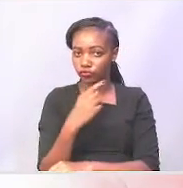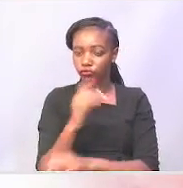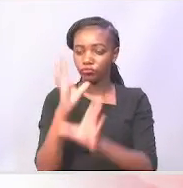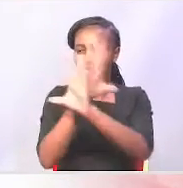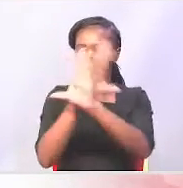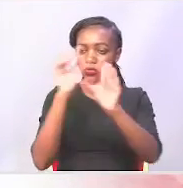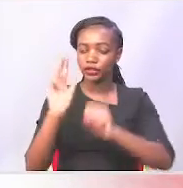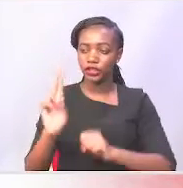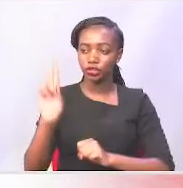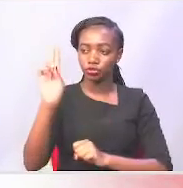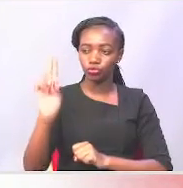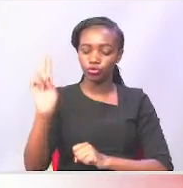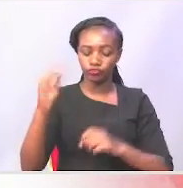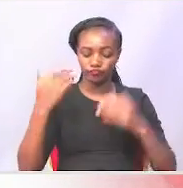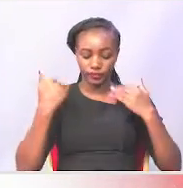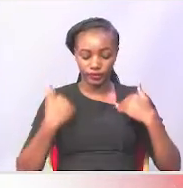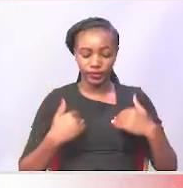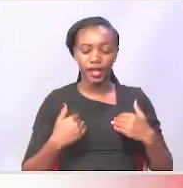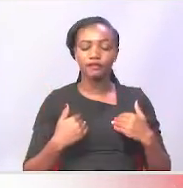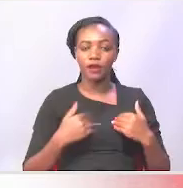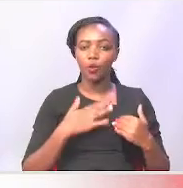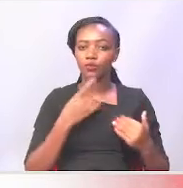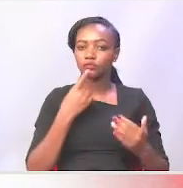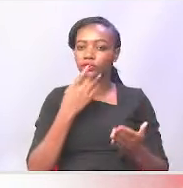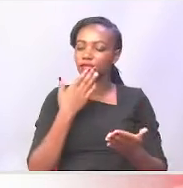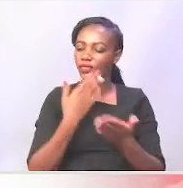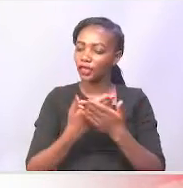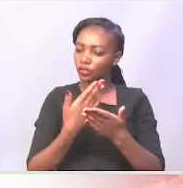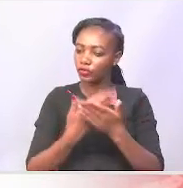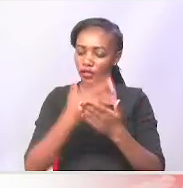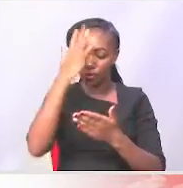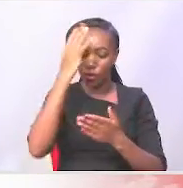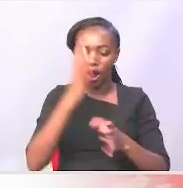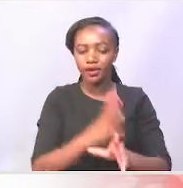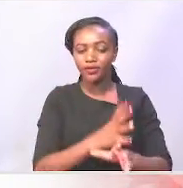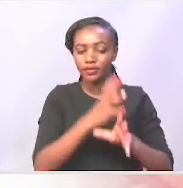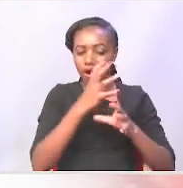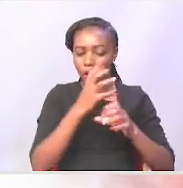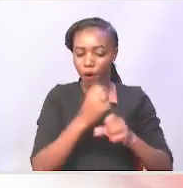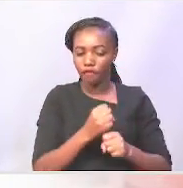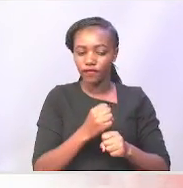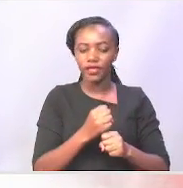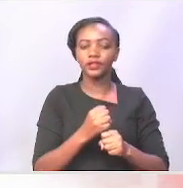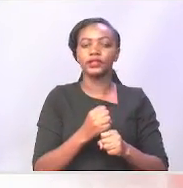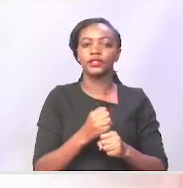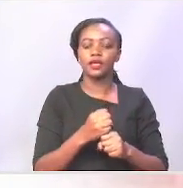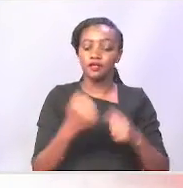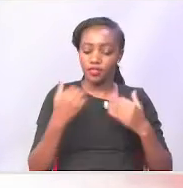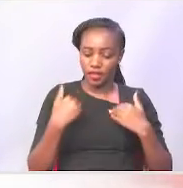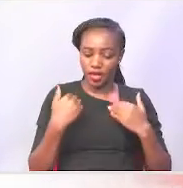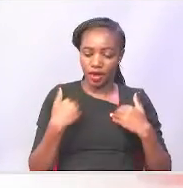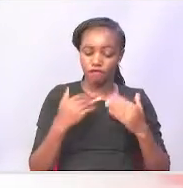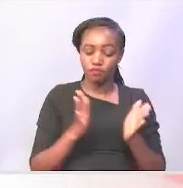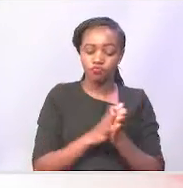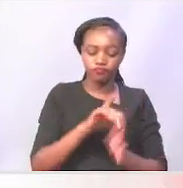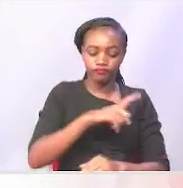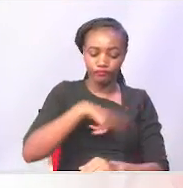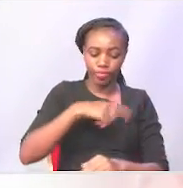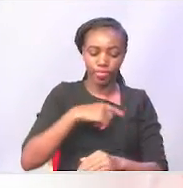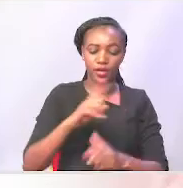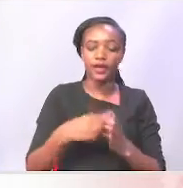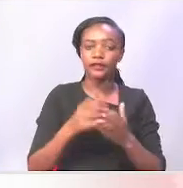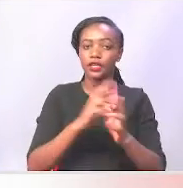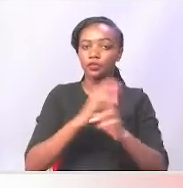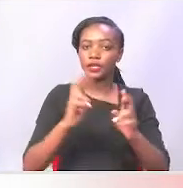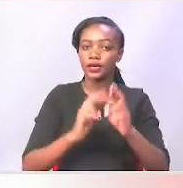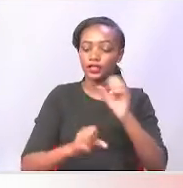Kenyatta, I appreciate the confidence of Oman in Kenya and reaffirm to Al-Bashir and the friendly